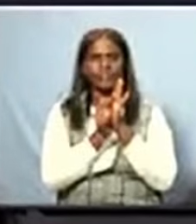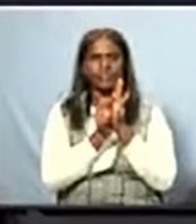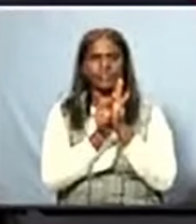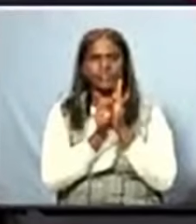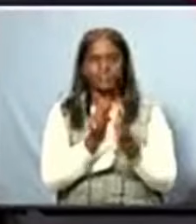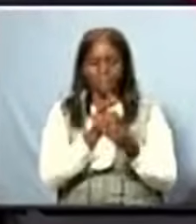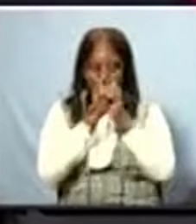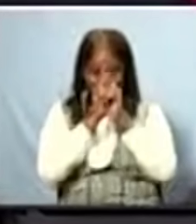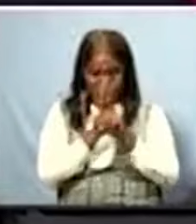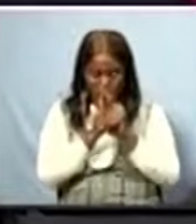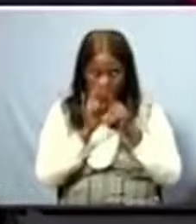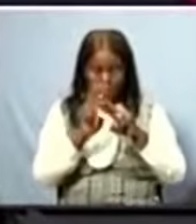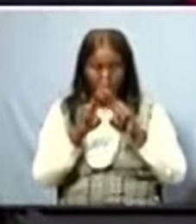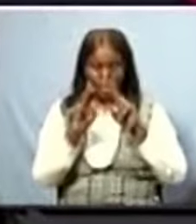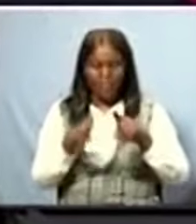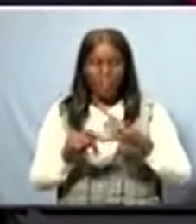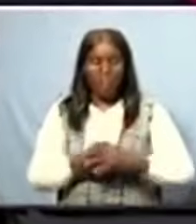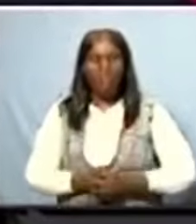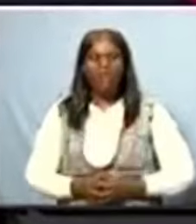Honorable Chairperson,